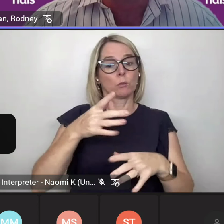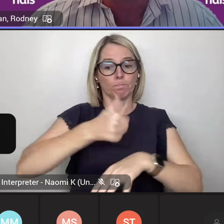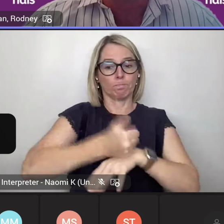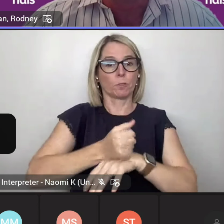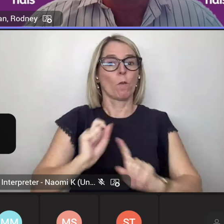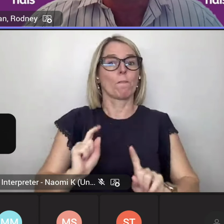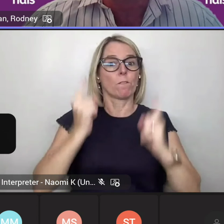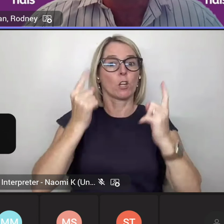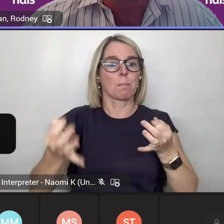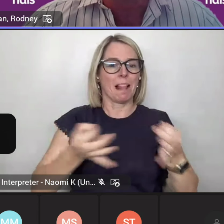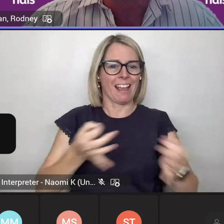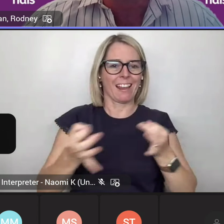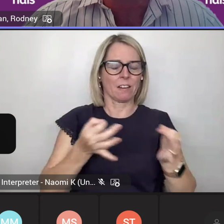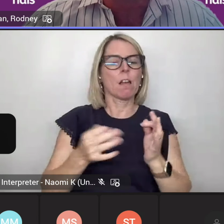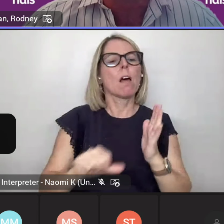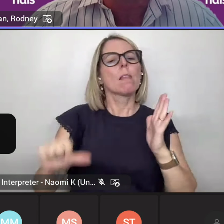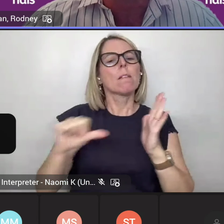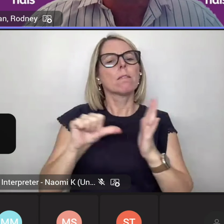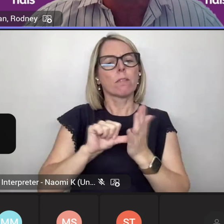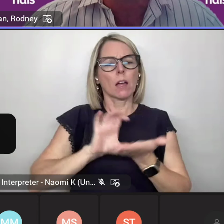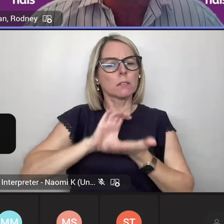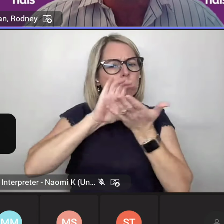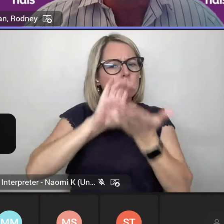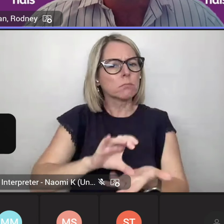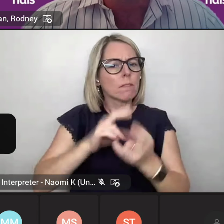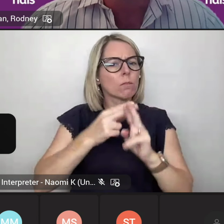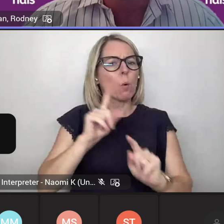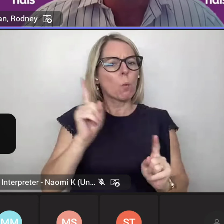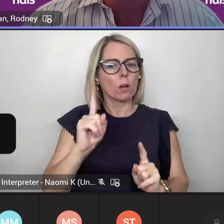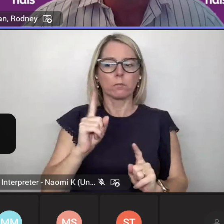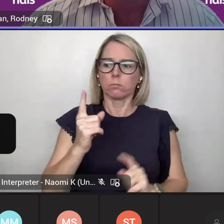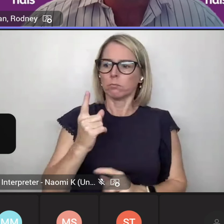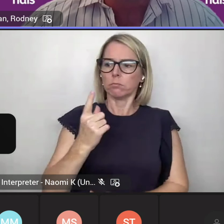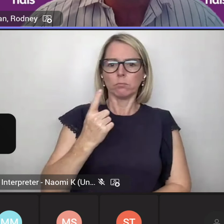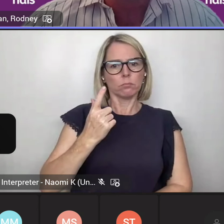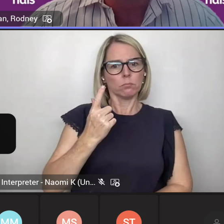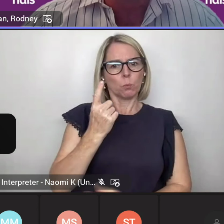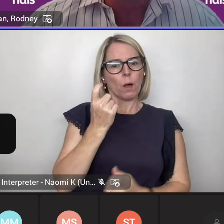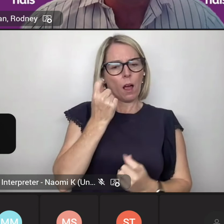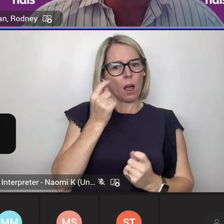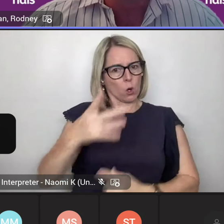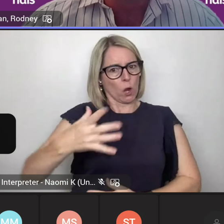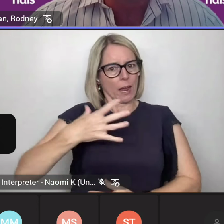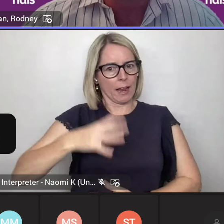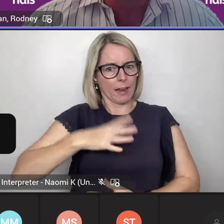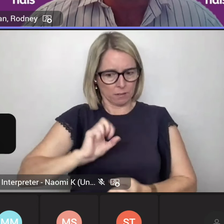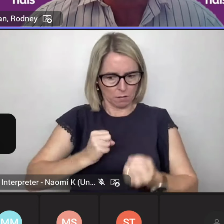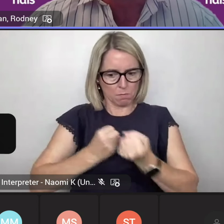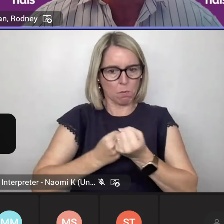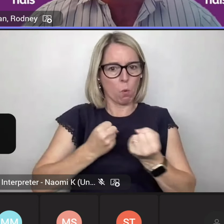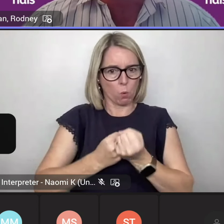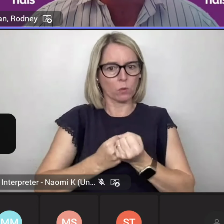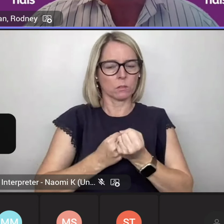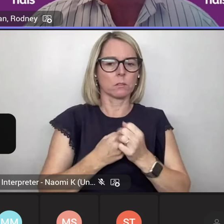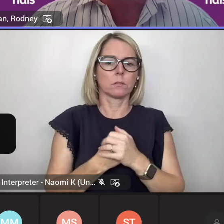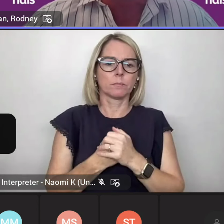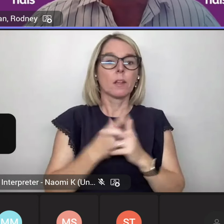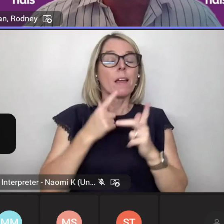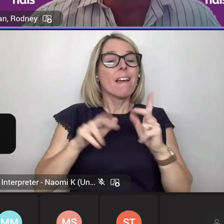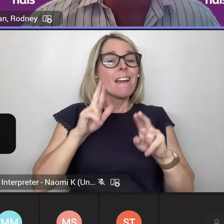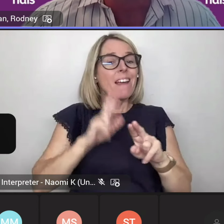will include funding for any reasonable and necessary supports. If you're not eligible, there are other